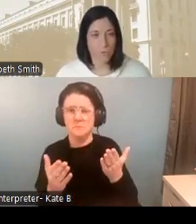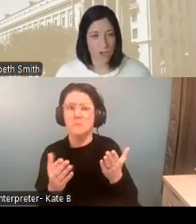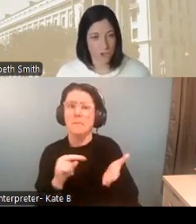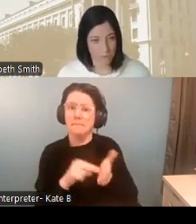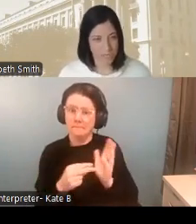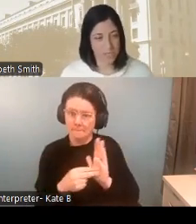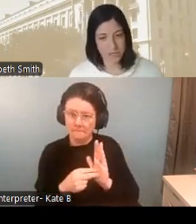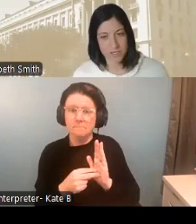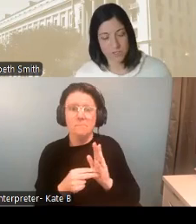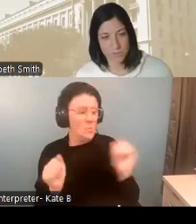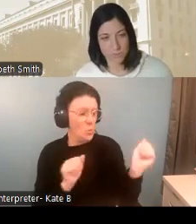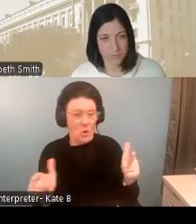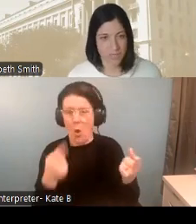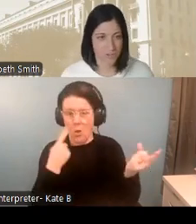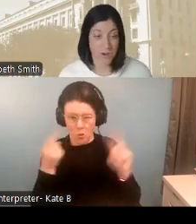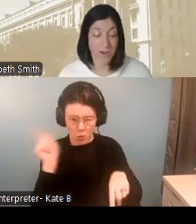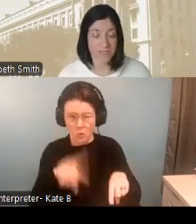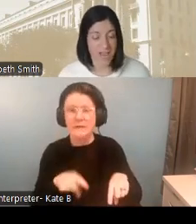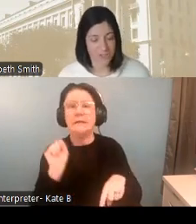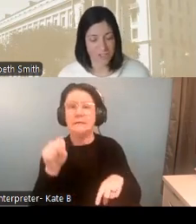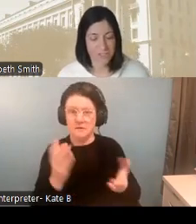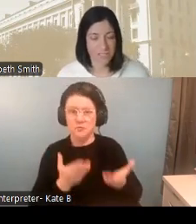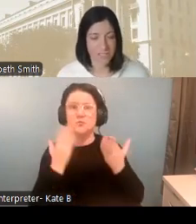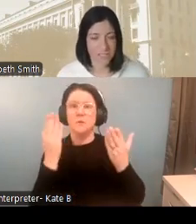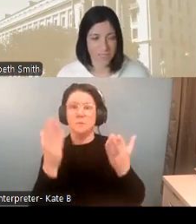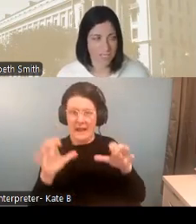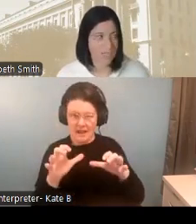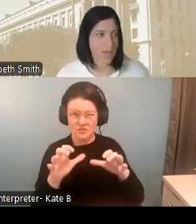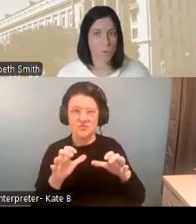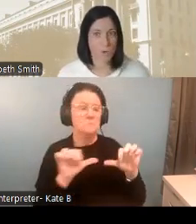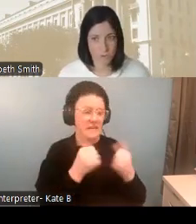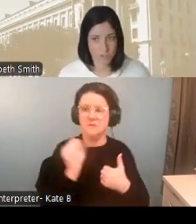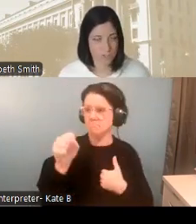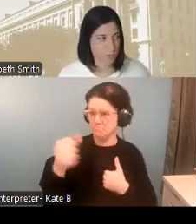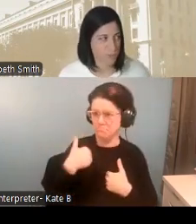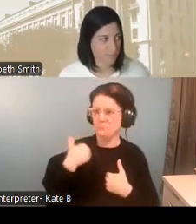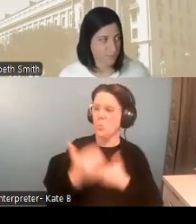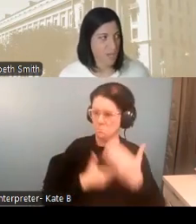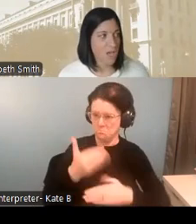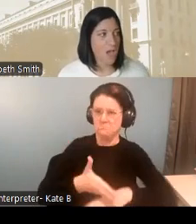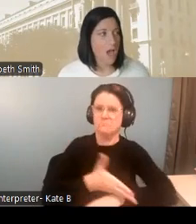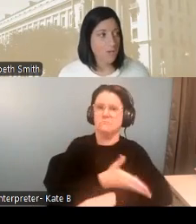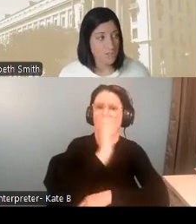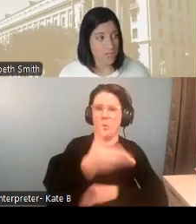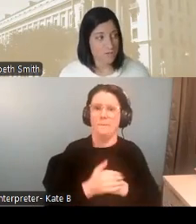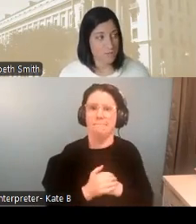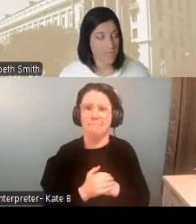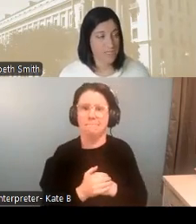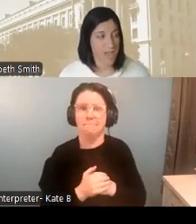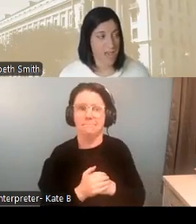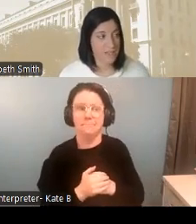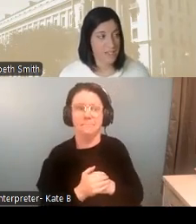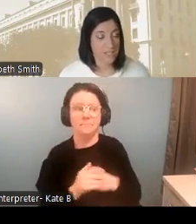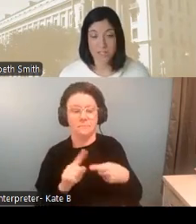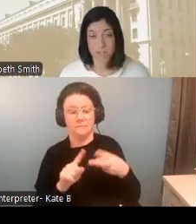working, we all agree that there is recommended actions that need to be taken, and we're working towards those. Unresolved